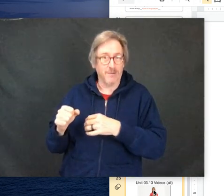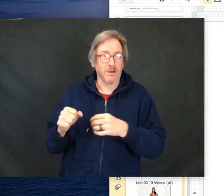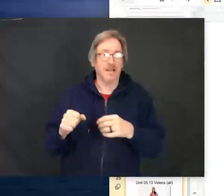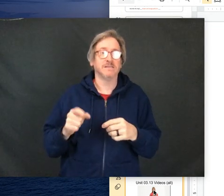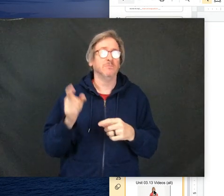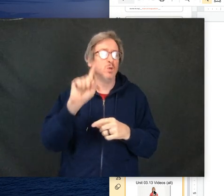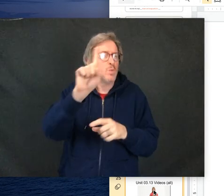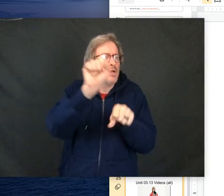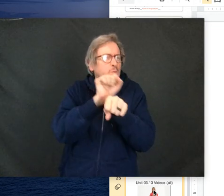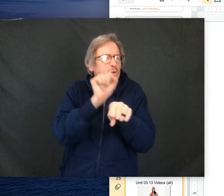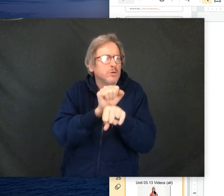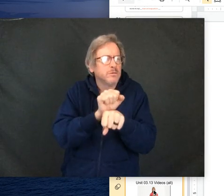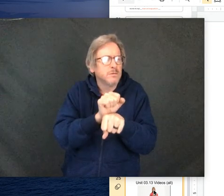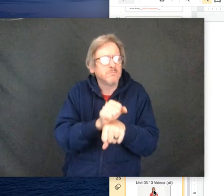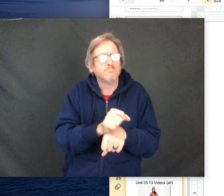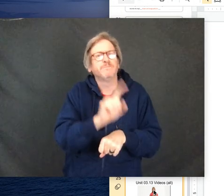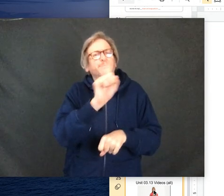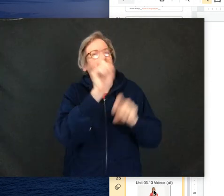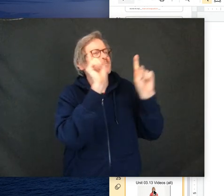I wear glasses.